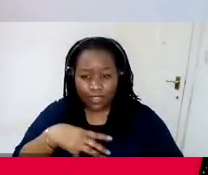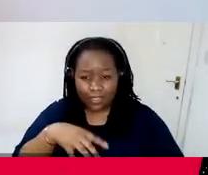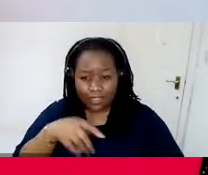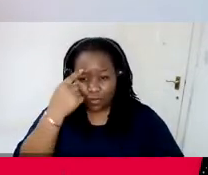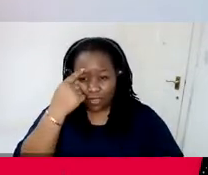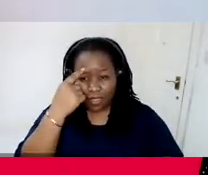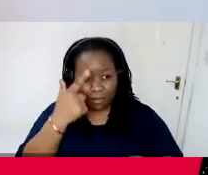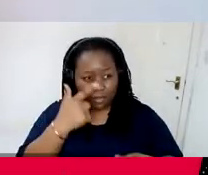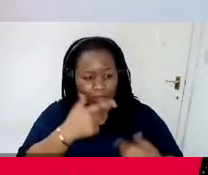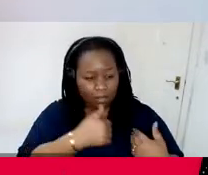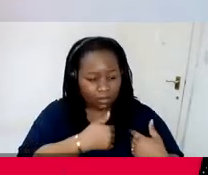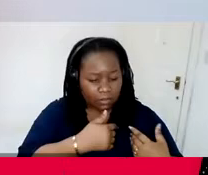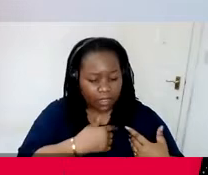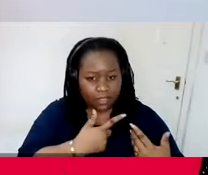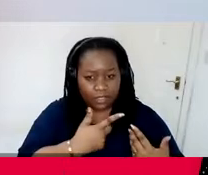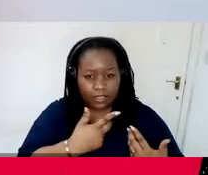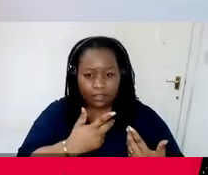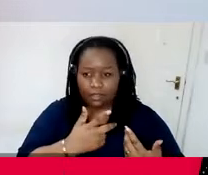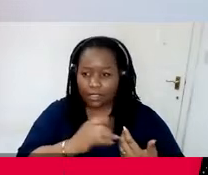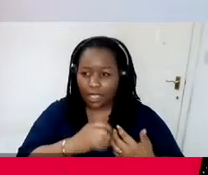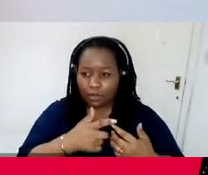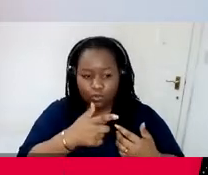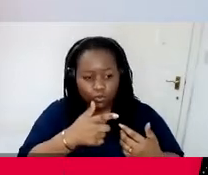accountability and address as the only real